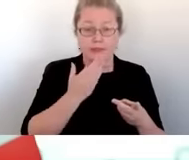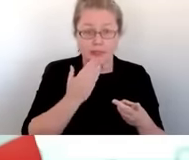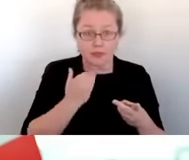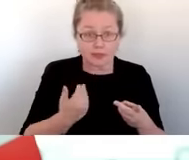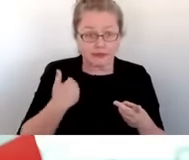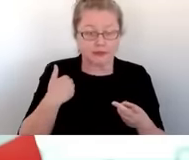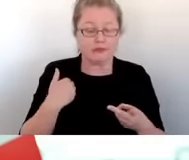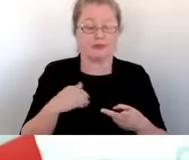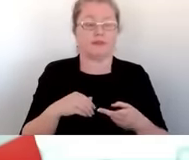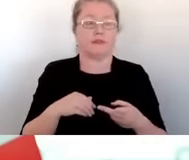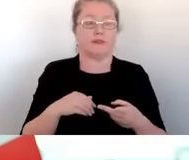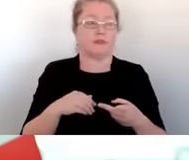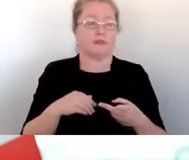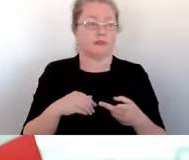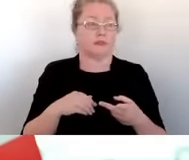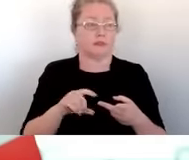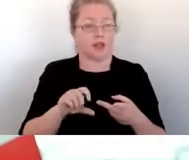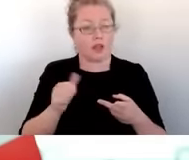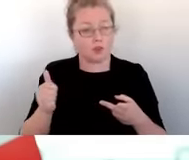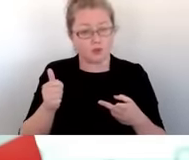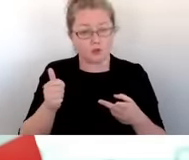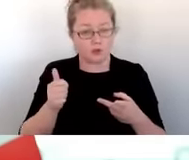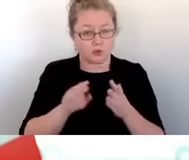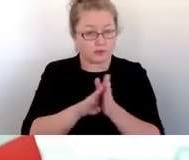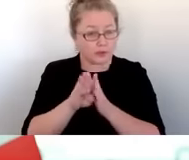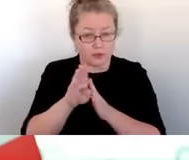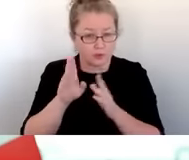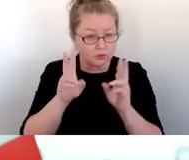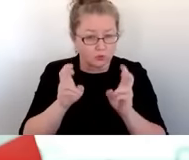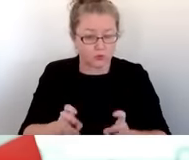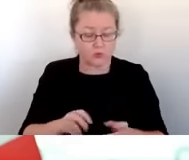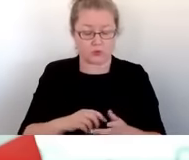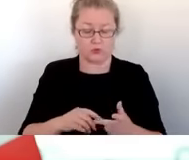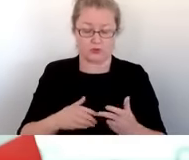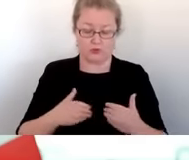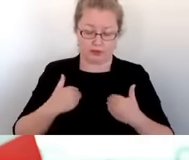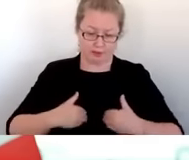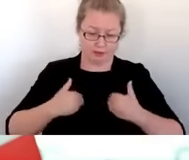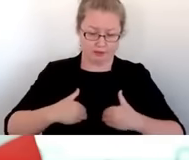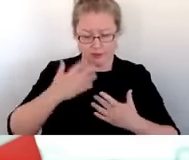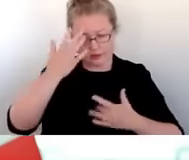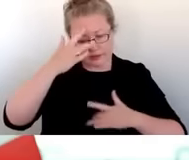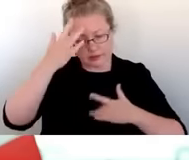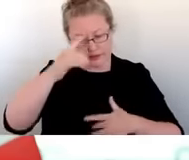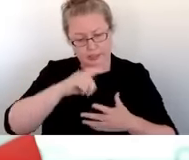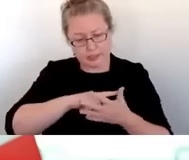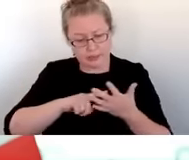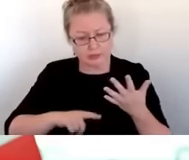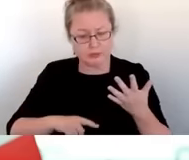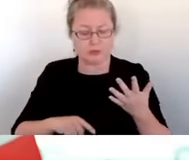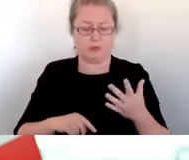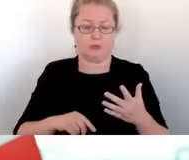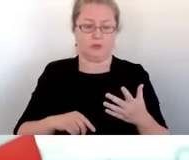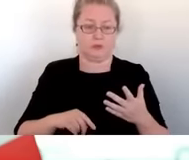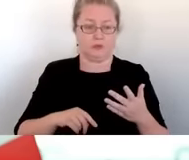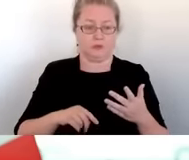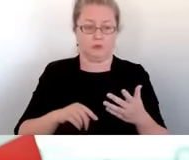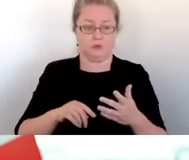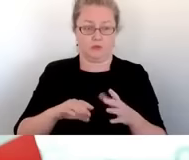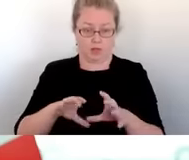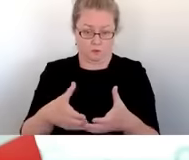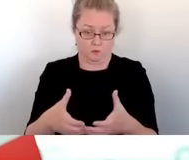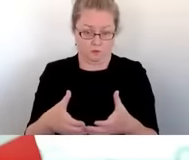like diabetes, some of the neurodevelopmental issues, chronic lung disease, a whole variety of conditions that Dr. Henry referred